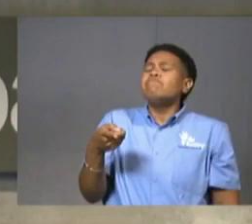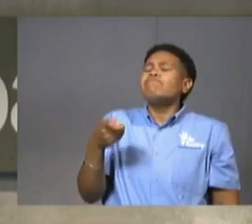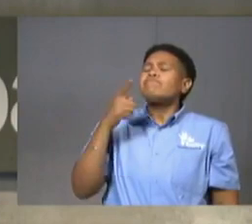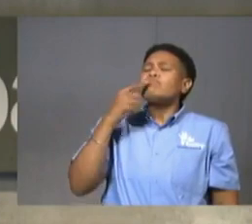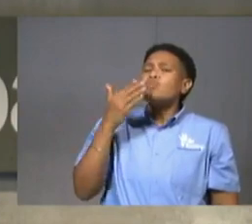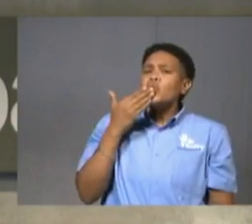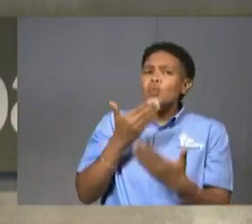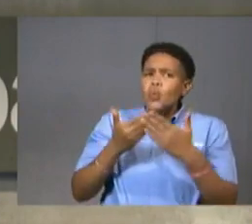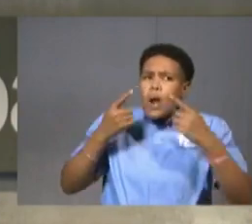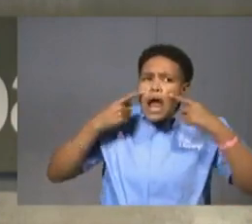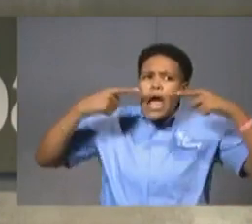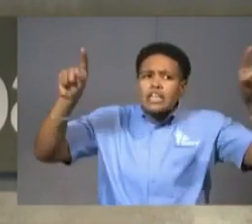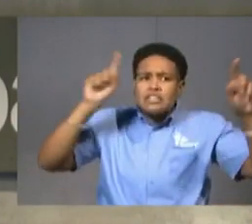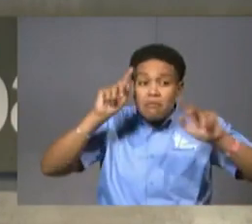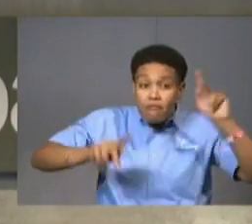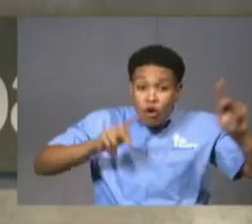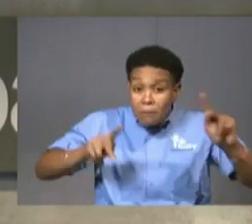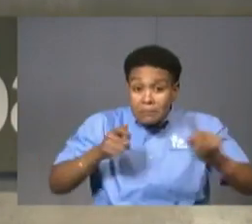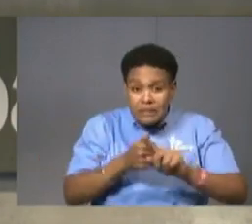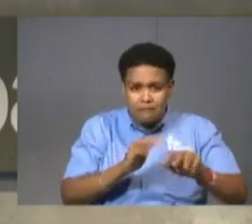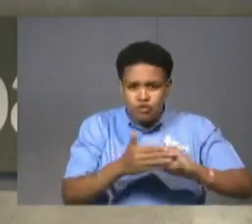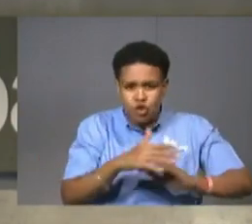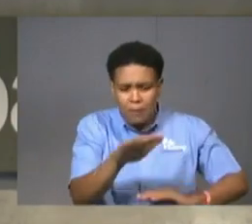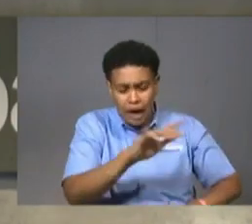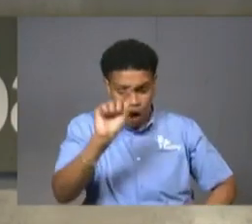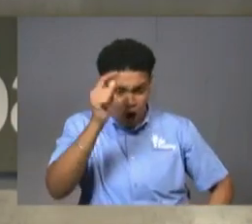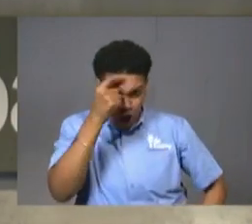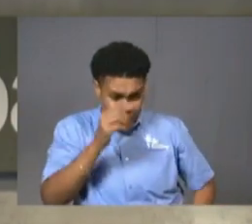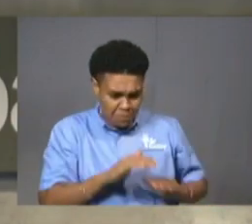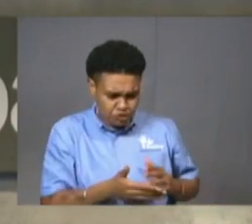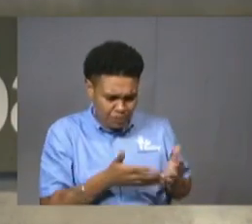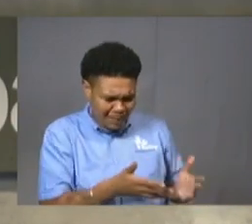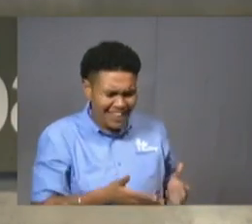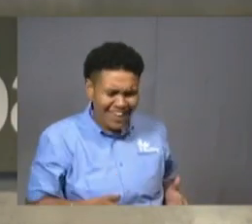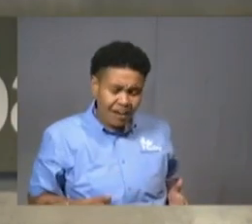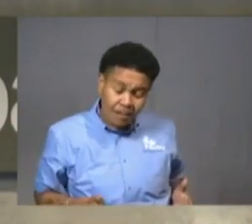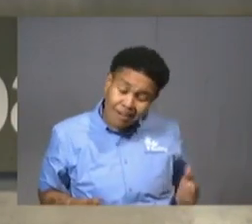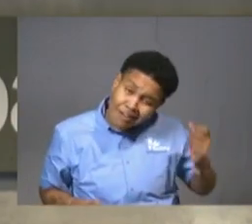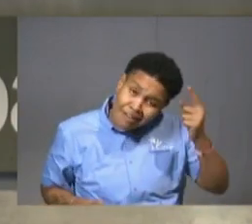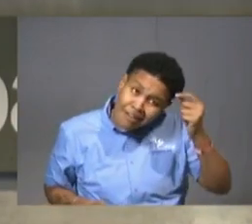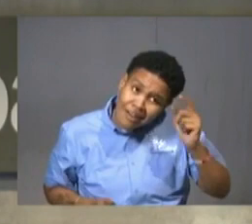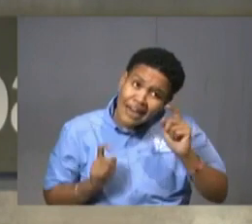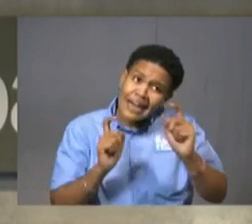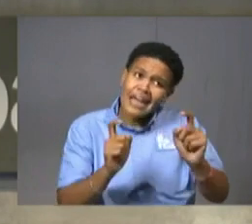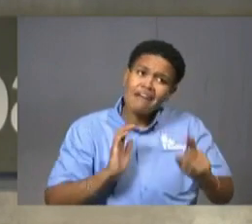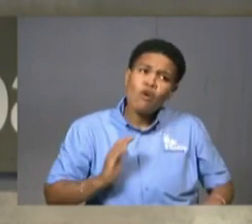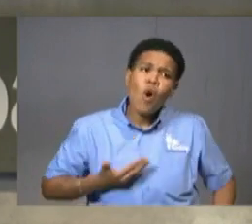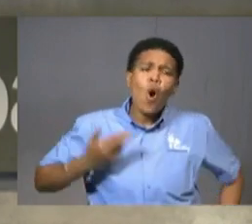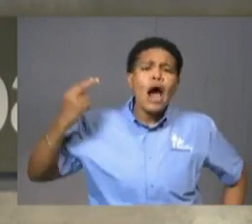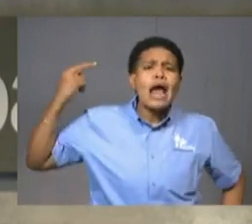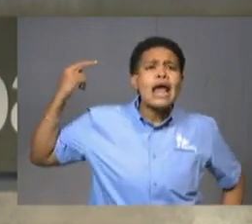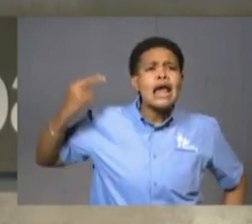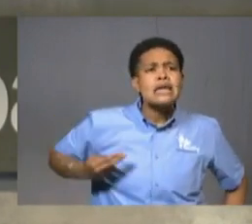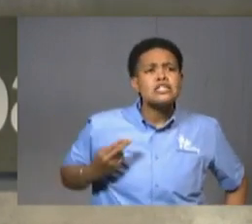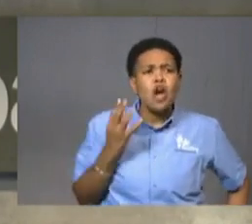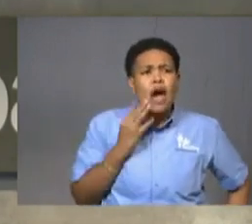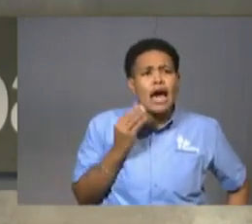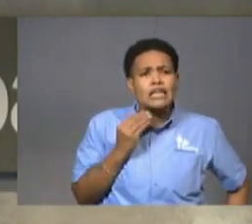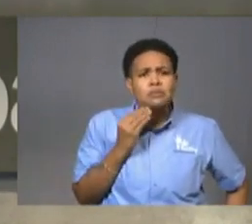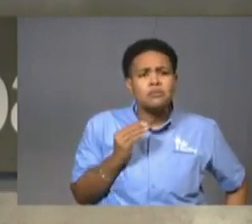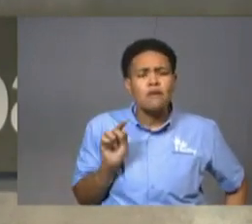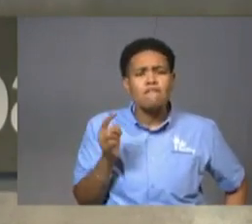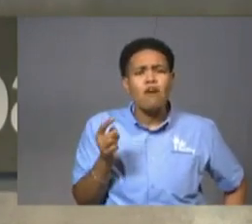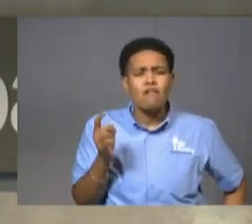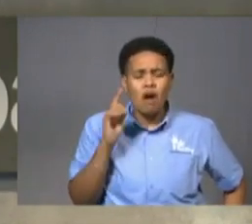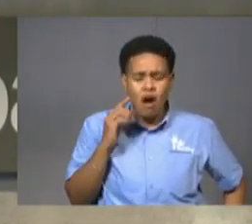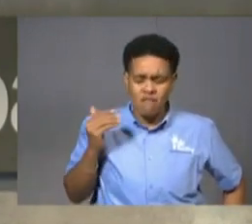great achievement for the people of Jamaica and the government of Jamaica, given our historic experience of